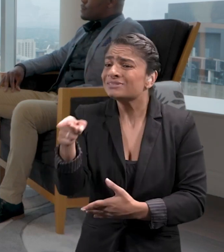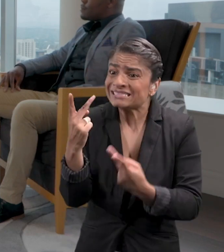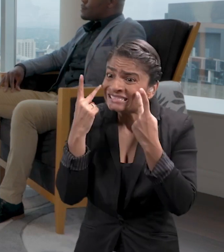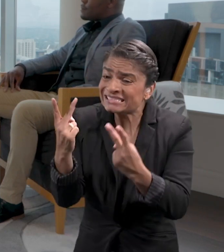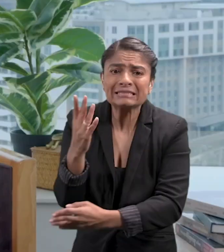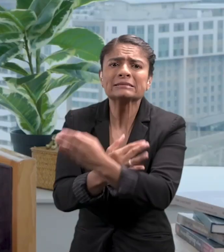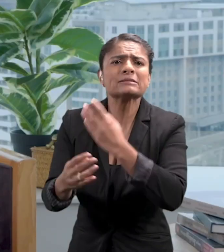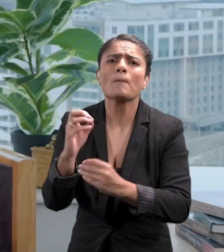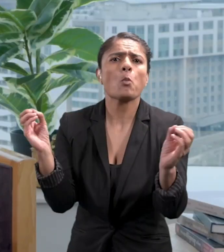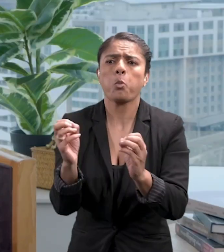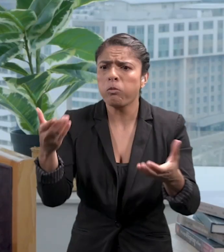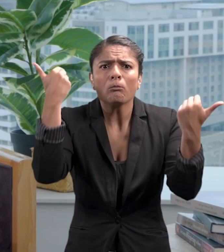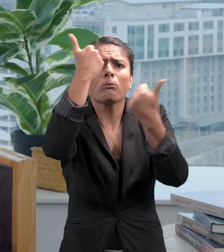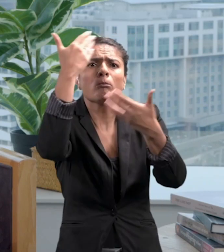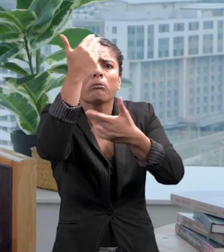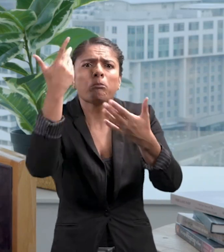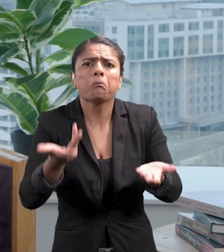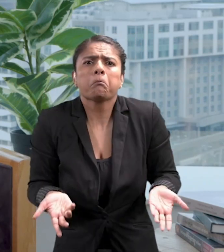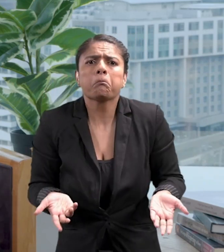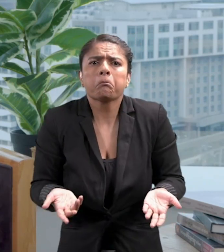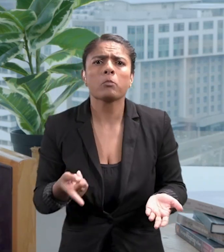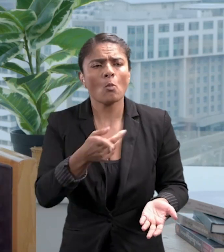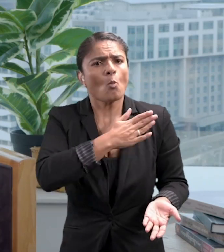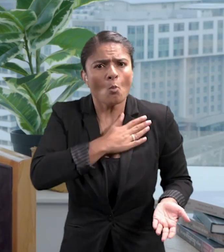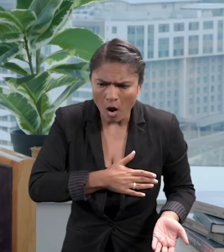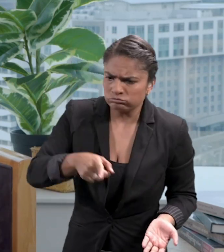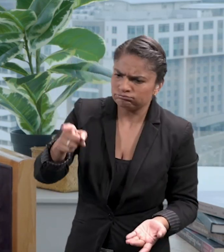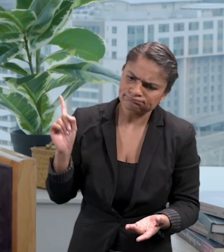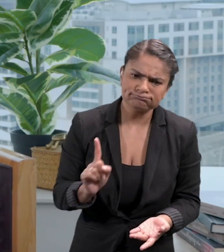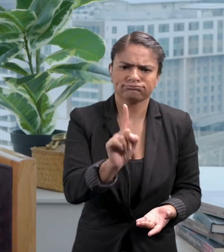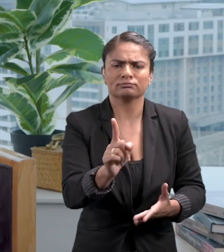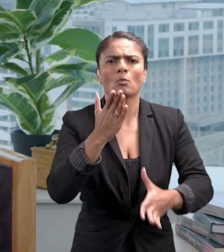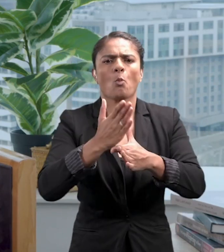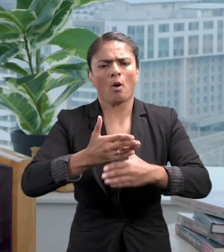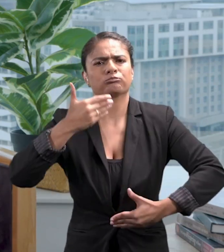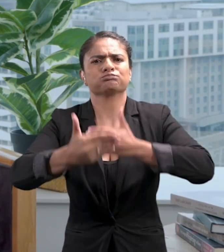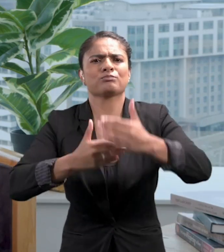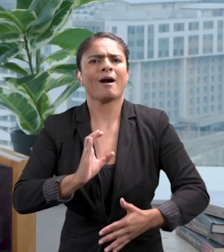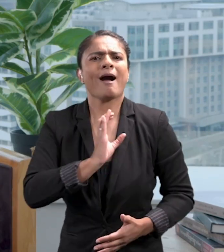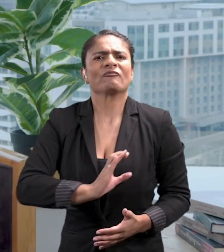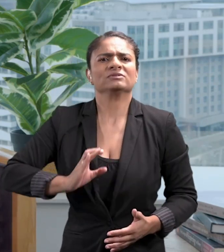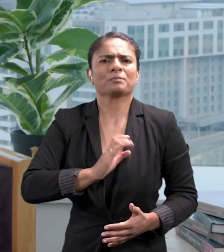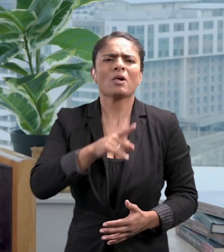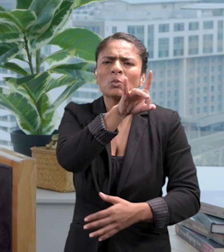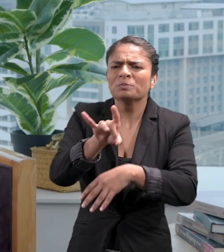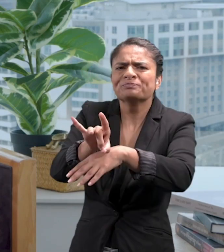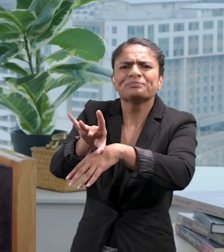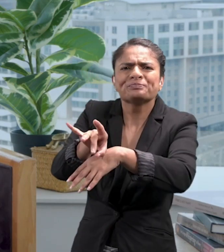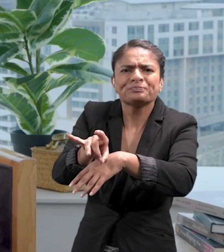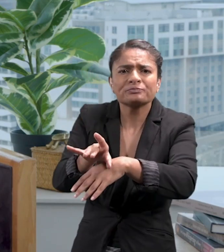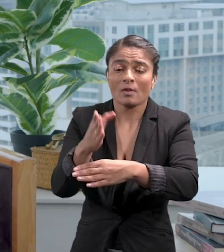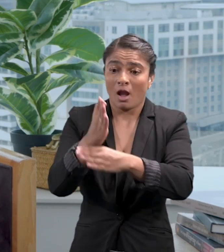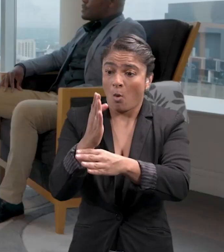they might not be aware of it, and as such we want to make it comfortable for them. So what tips do you have for employers